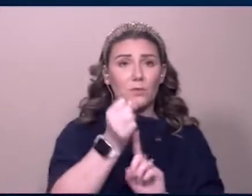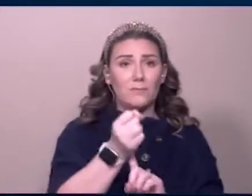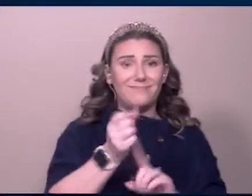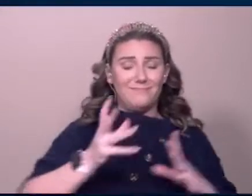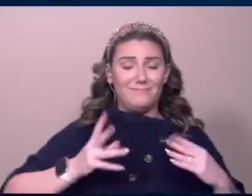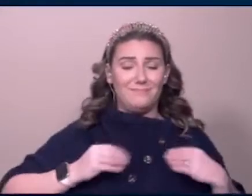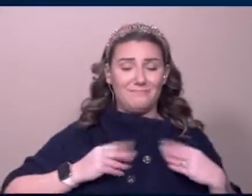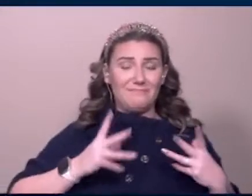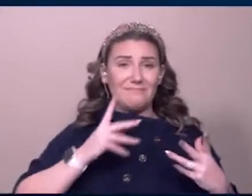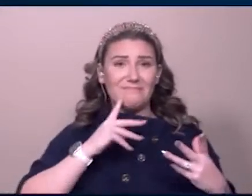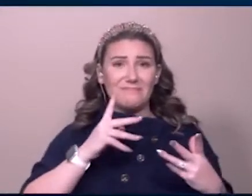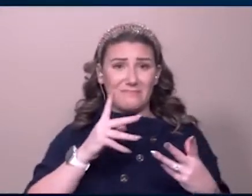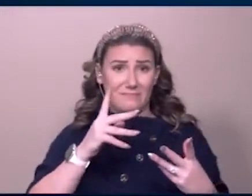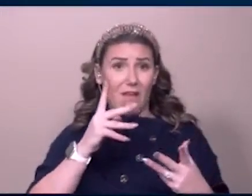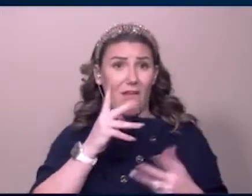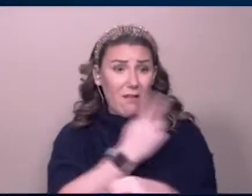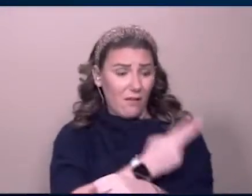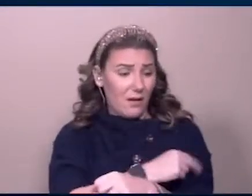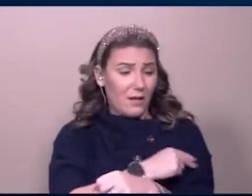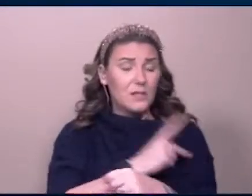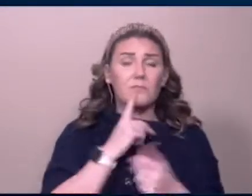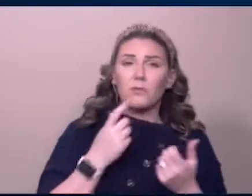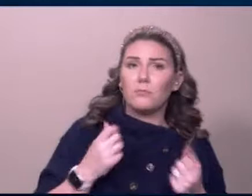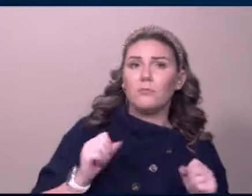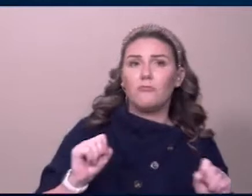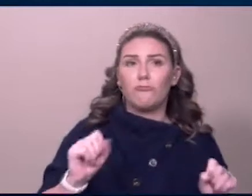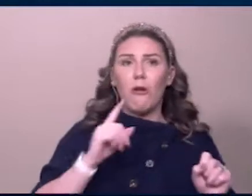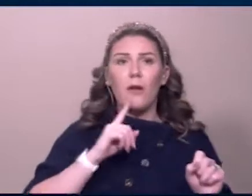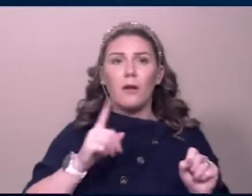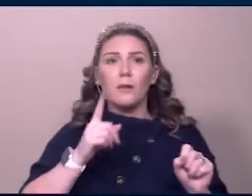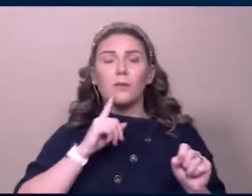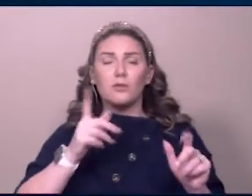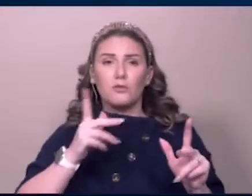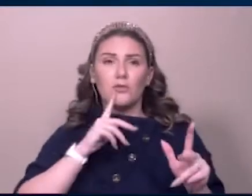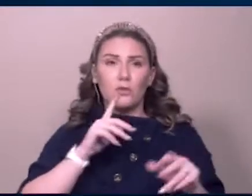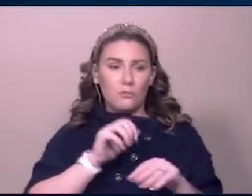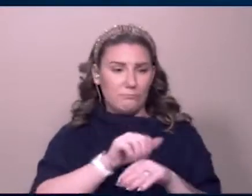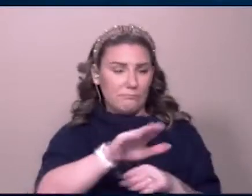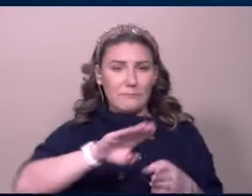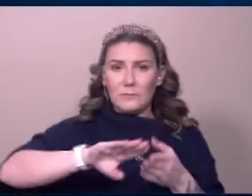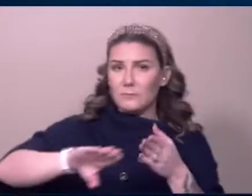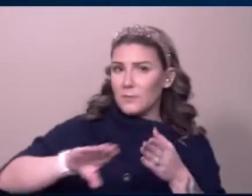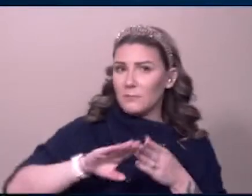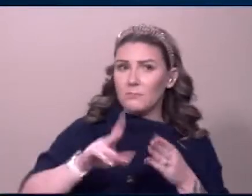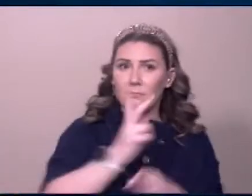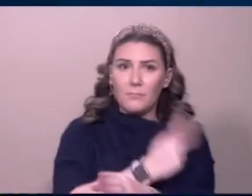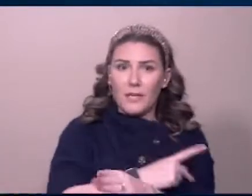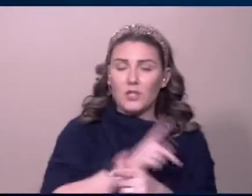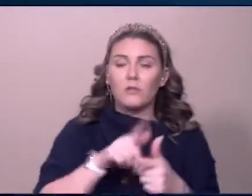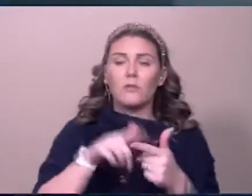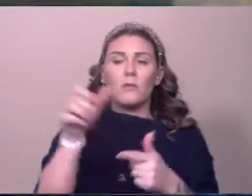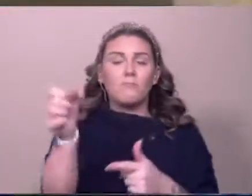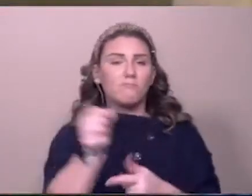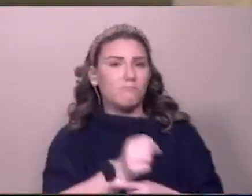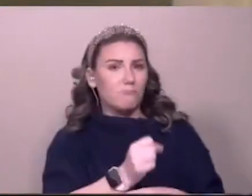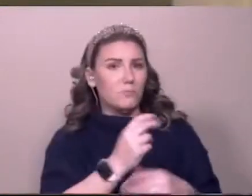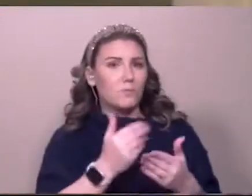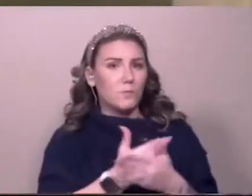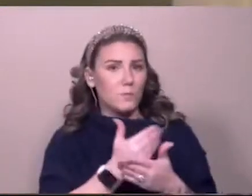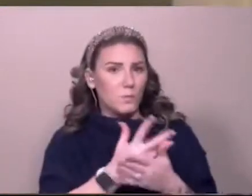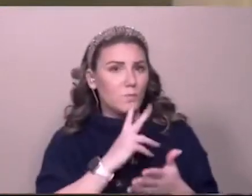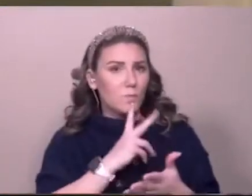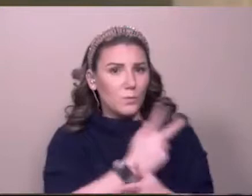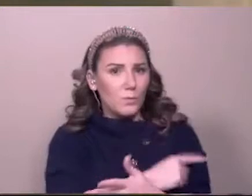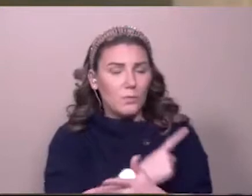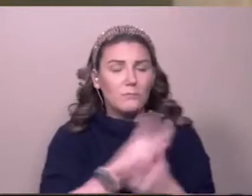hospitals making a concerted effort to turn patients quickly and pull new patients in to their systems. So very thankful